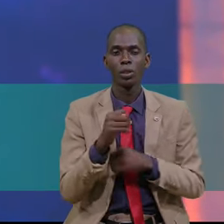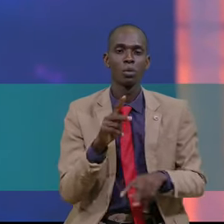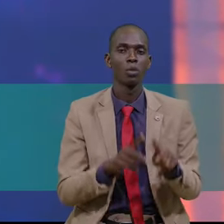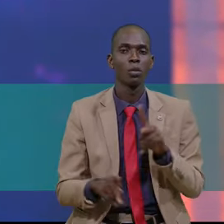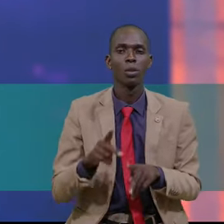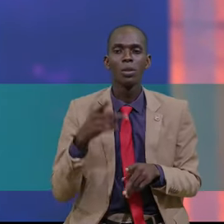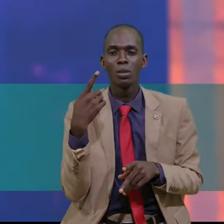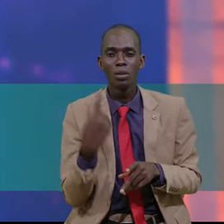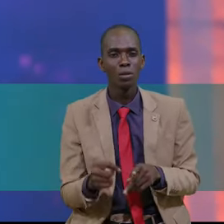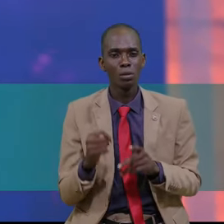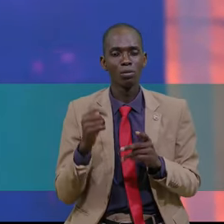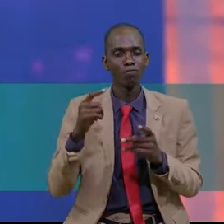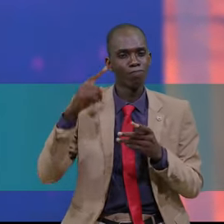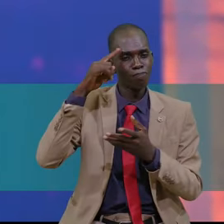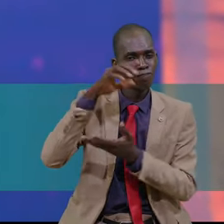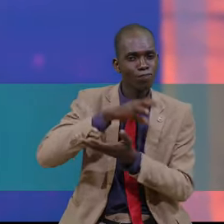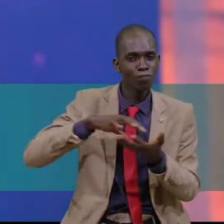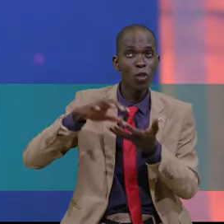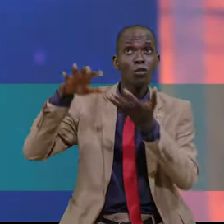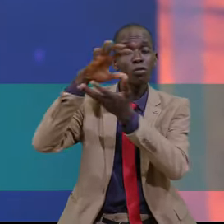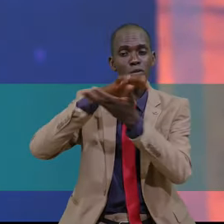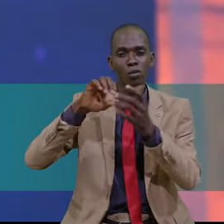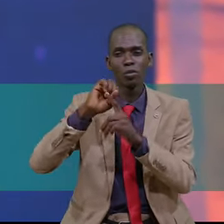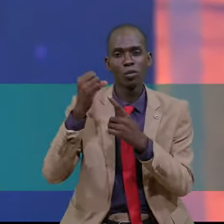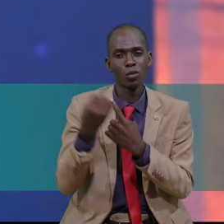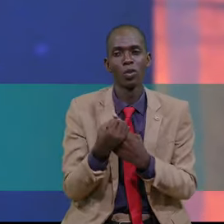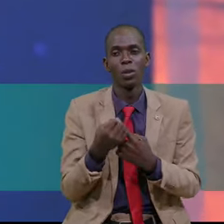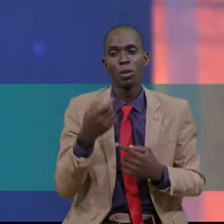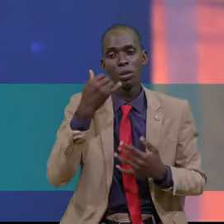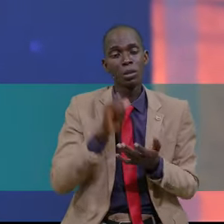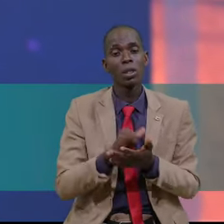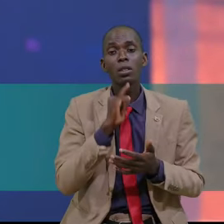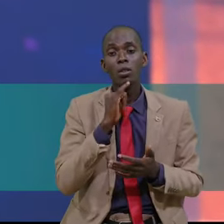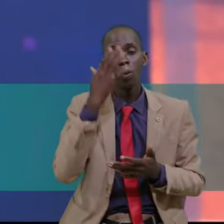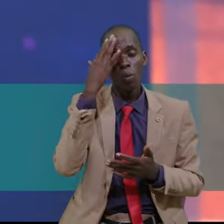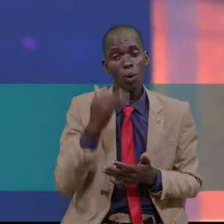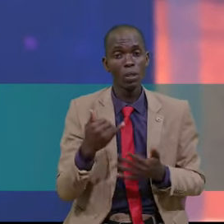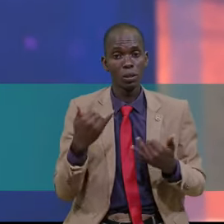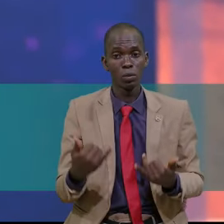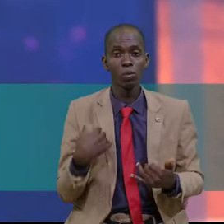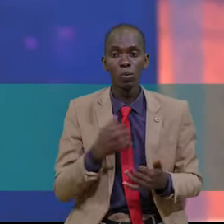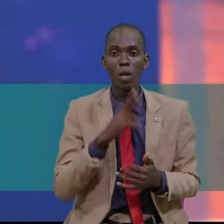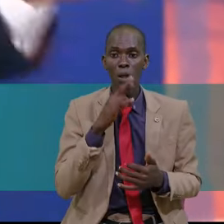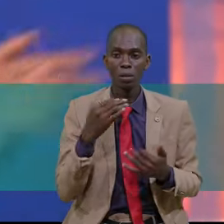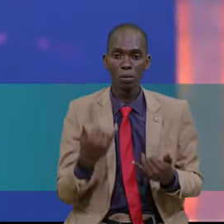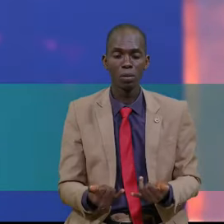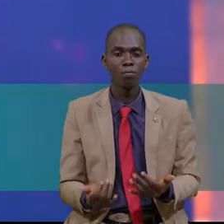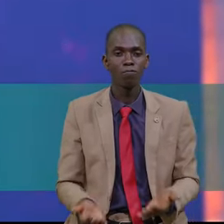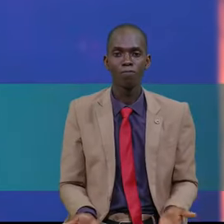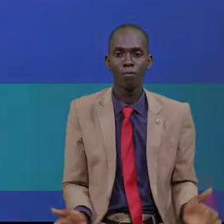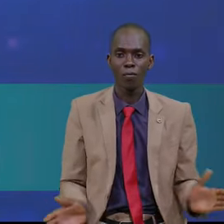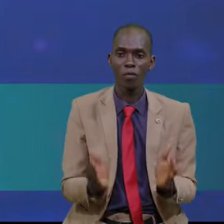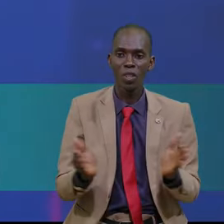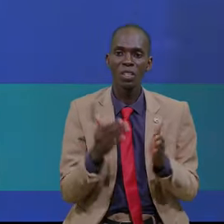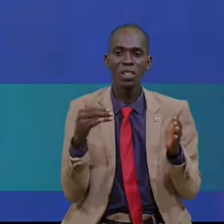situation that's why we're being exalted now against empty service when he wanted